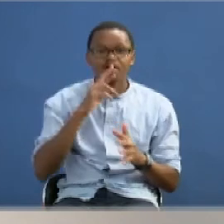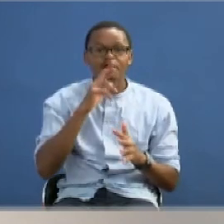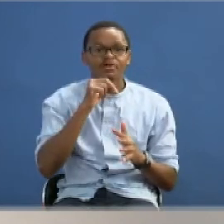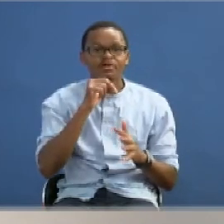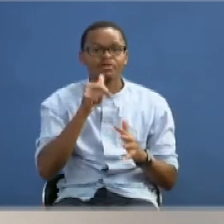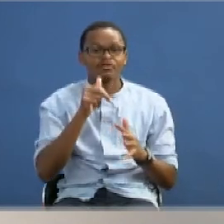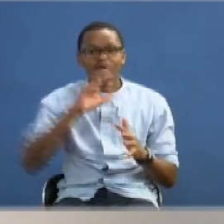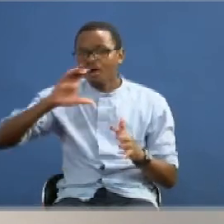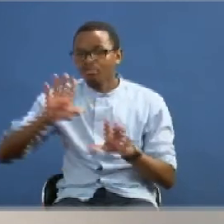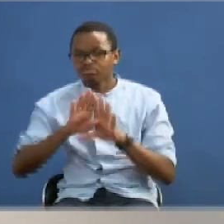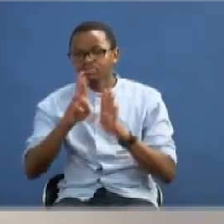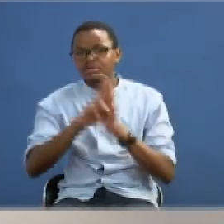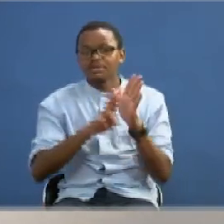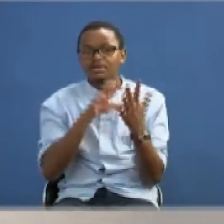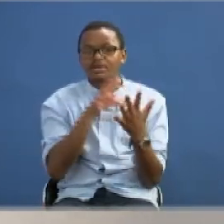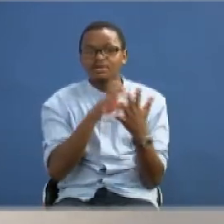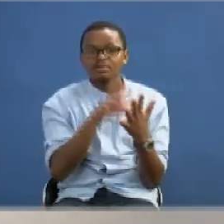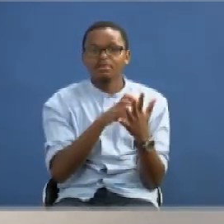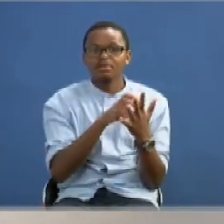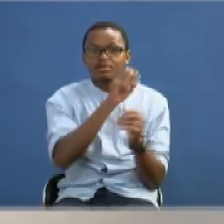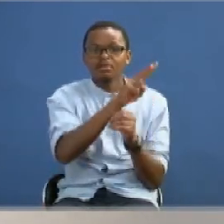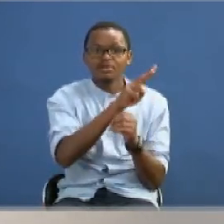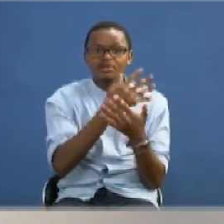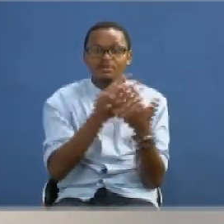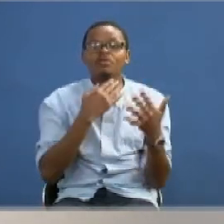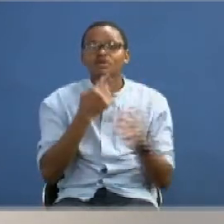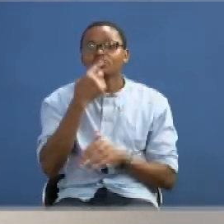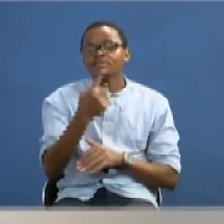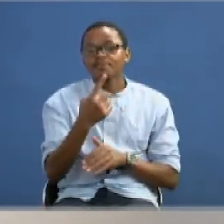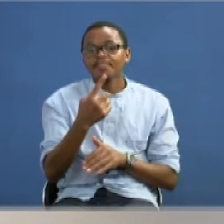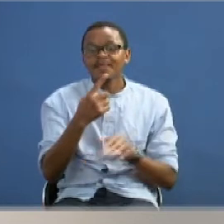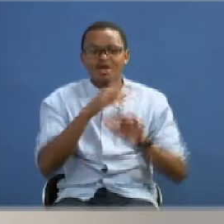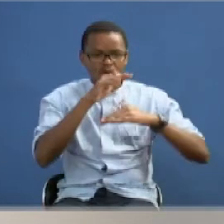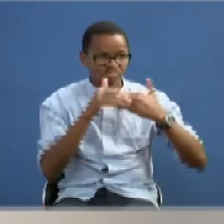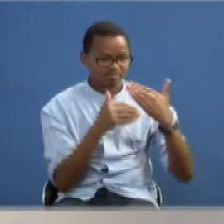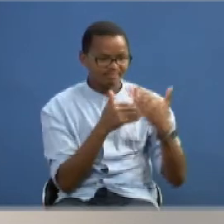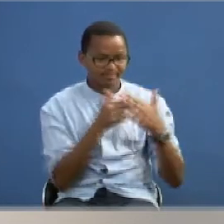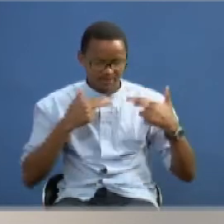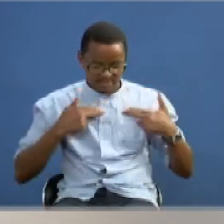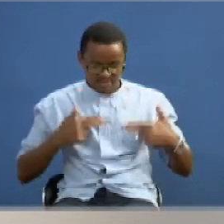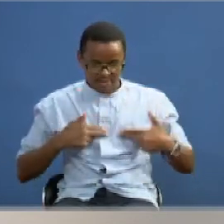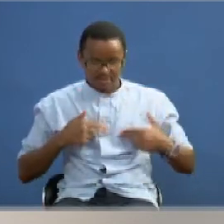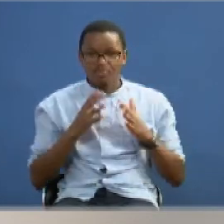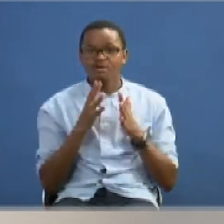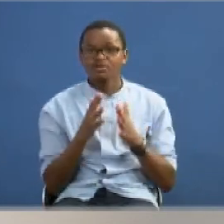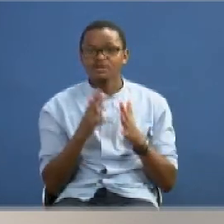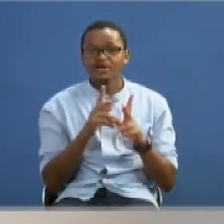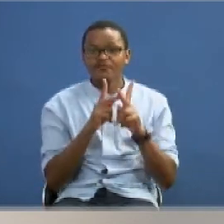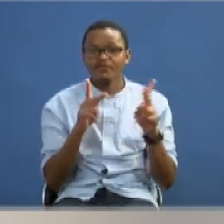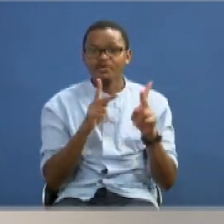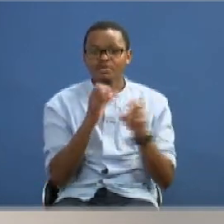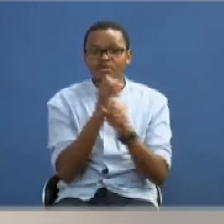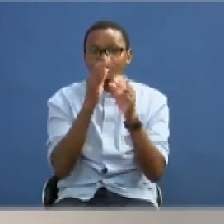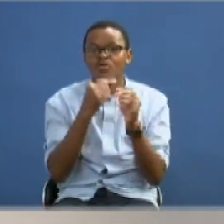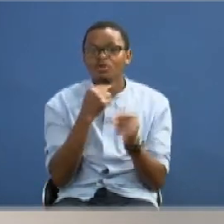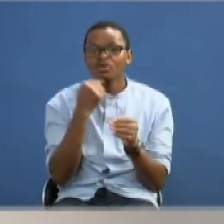for counties that have registered cases. Mm-hmm. That's the second thing that I want to say. Mm-hmm. Every healthcare person, every healthcare